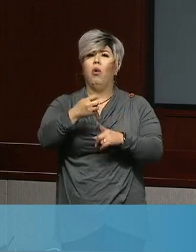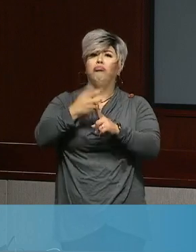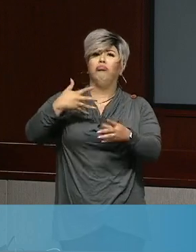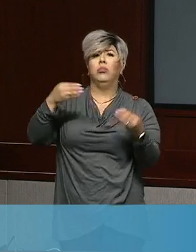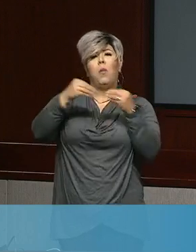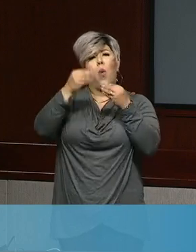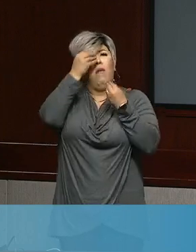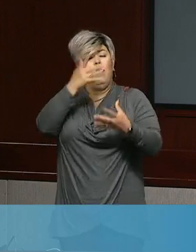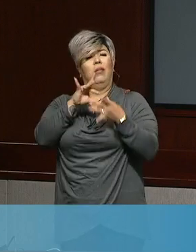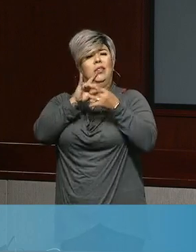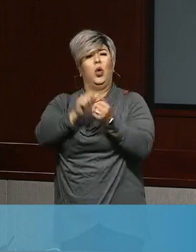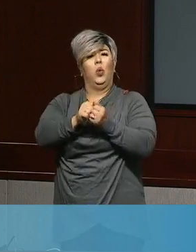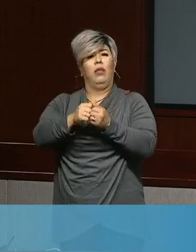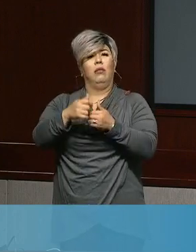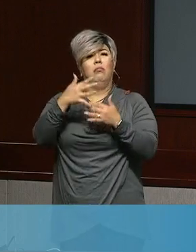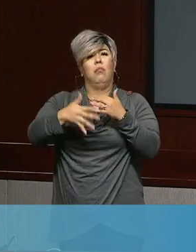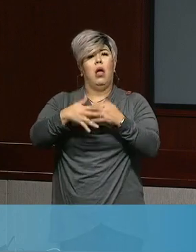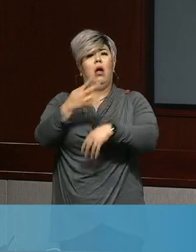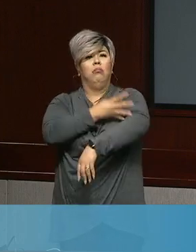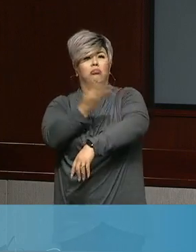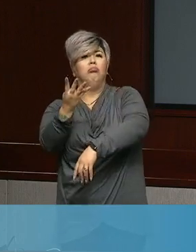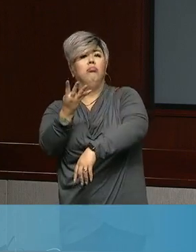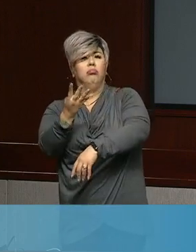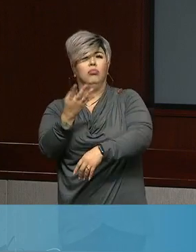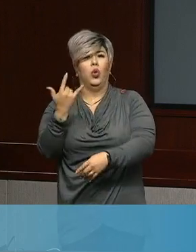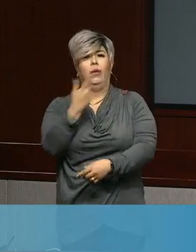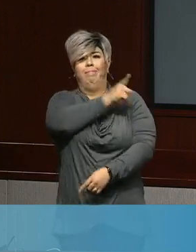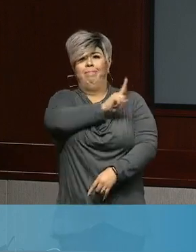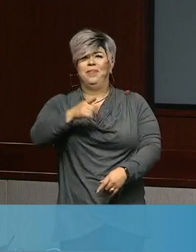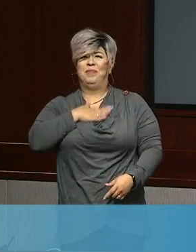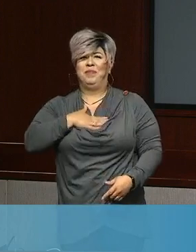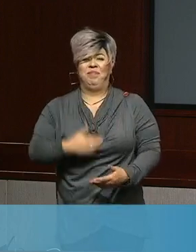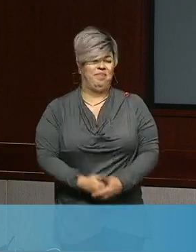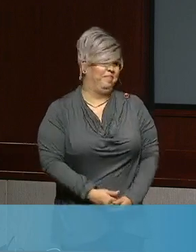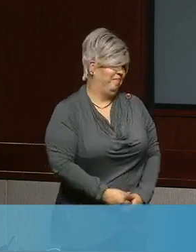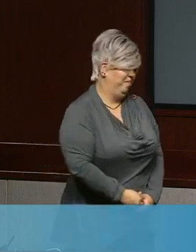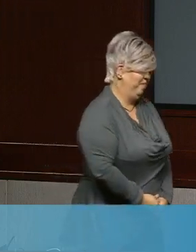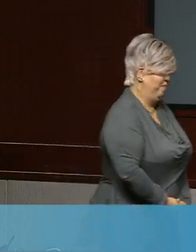need. And I'd like him to come up and take the podium.